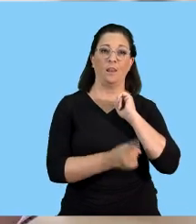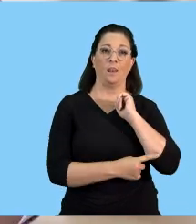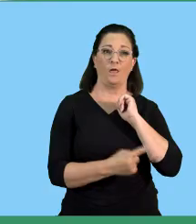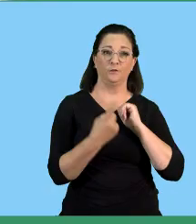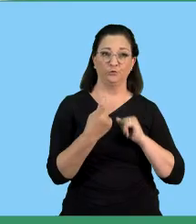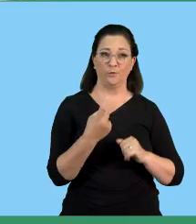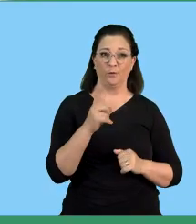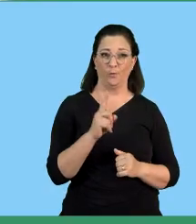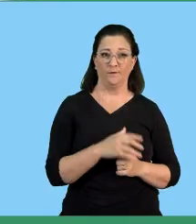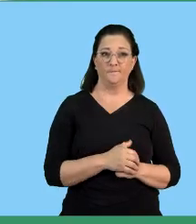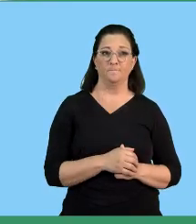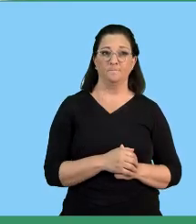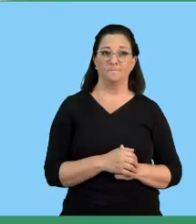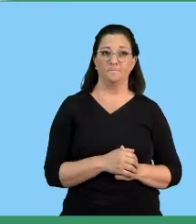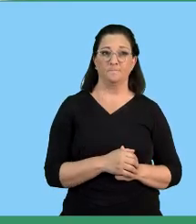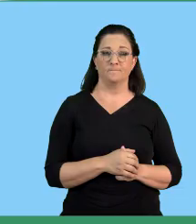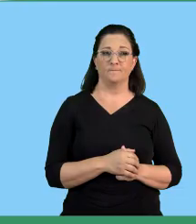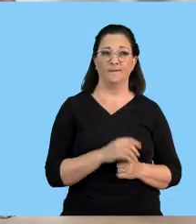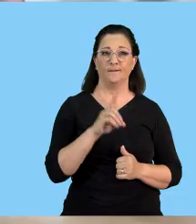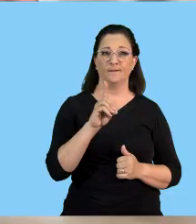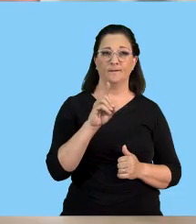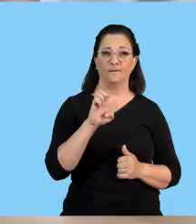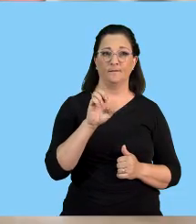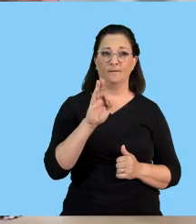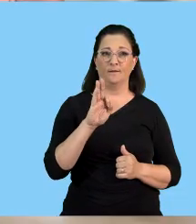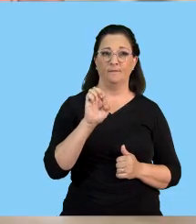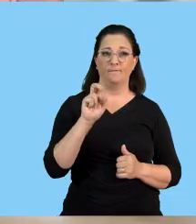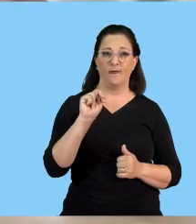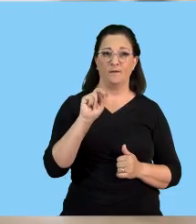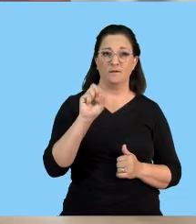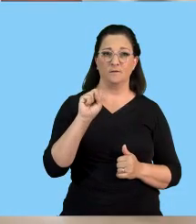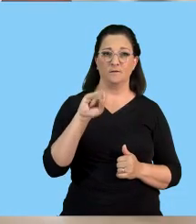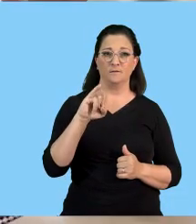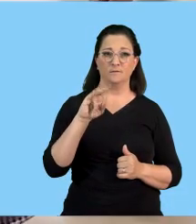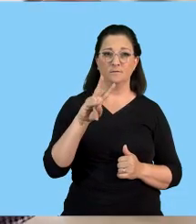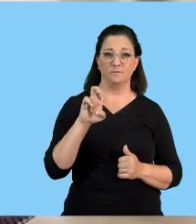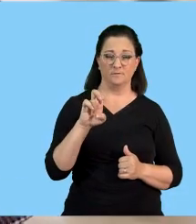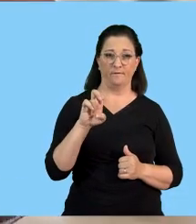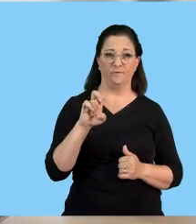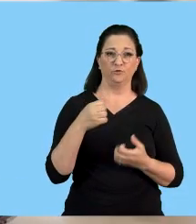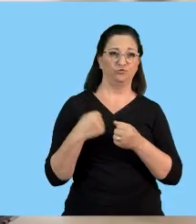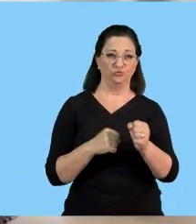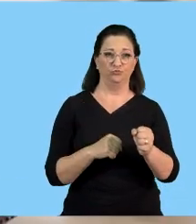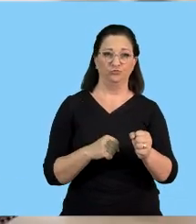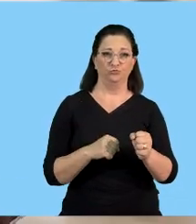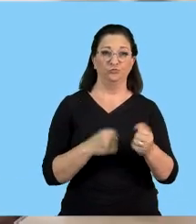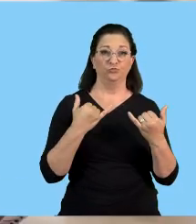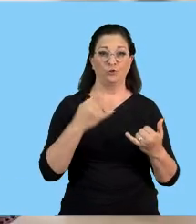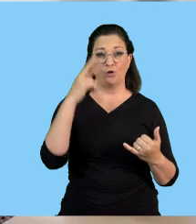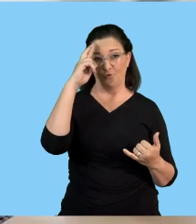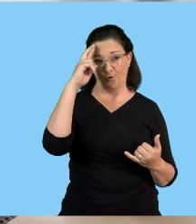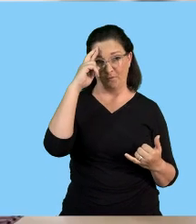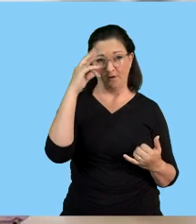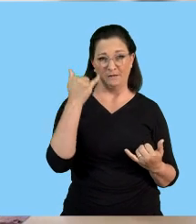one, being the defensive strategy. Remember, we are coming up with strategies because we had problems, we had challenges. So now